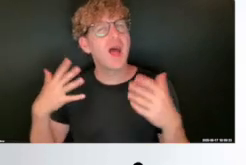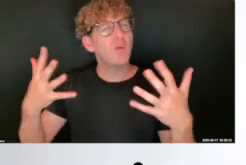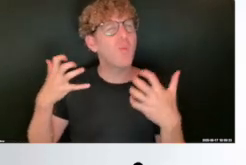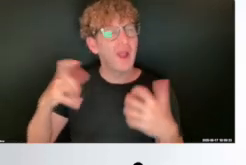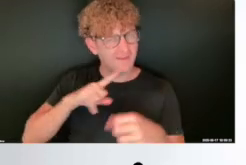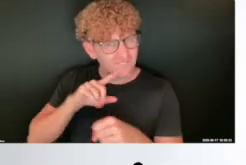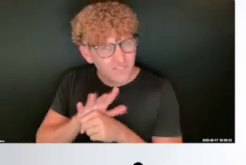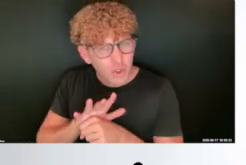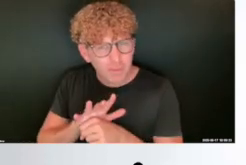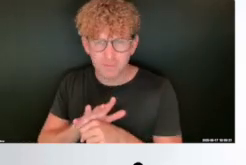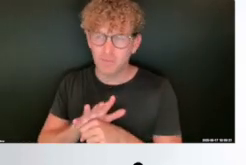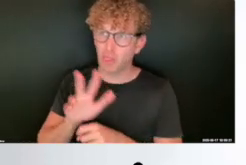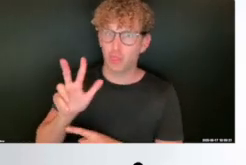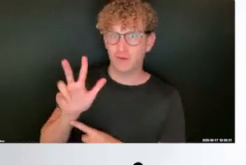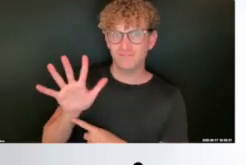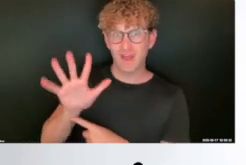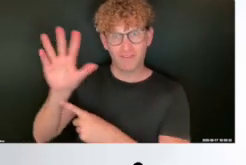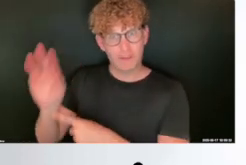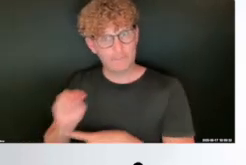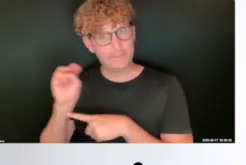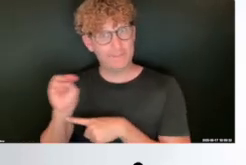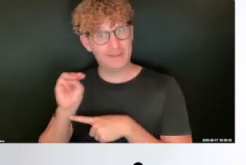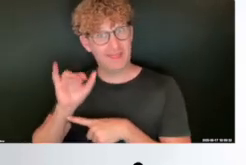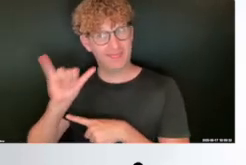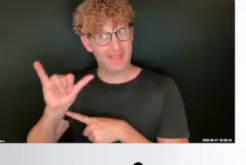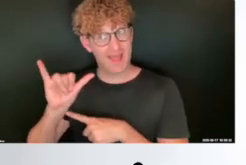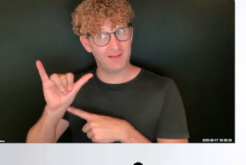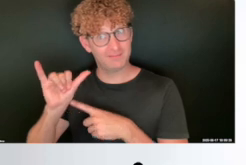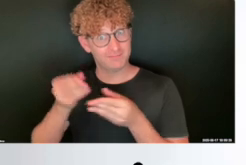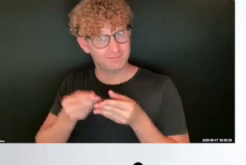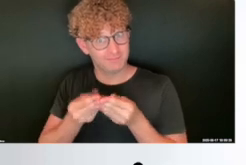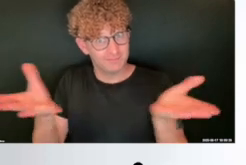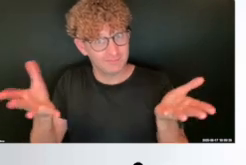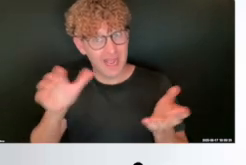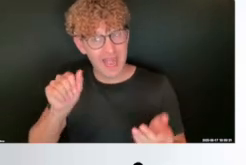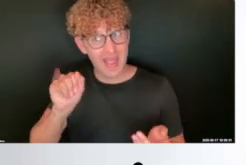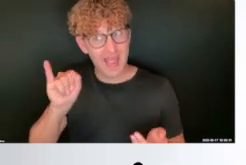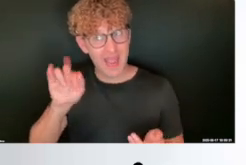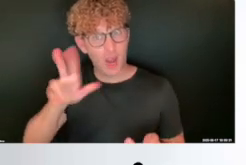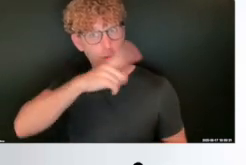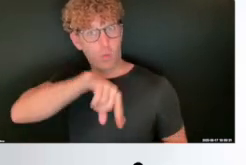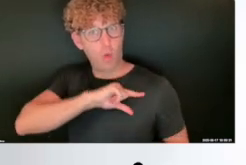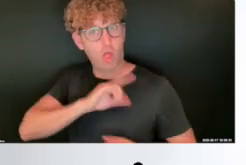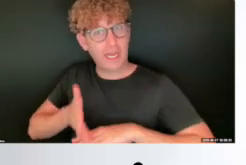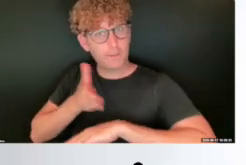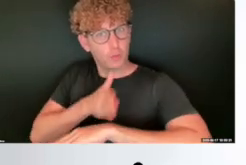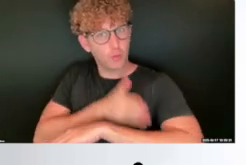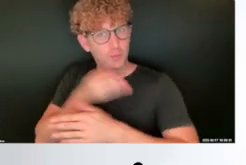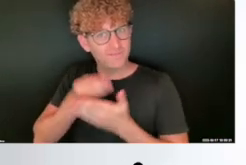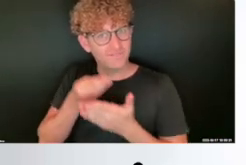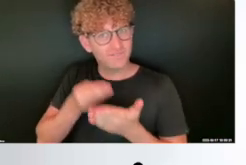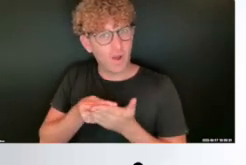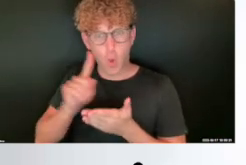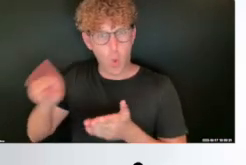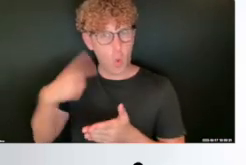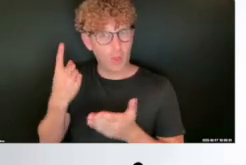to ISEF. I just wanted to confirm that that was the only one that I caught. Yeah, so we haven't